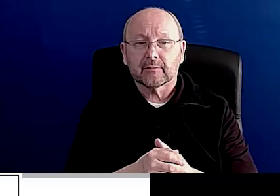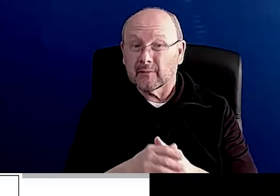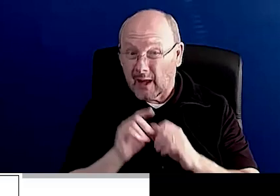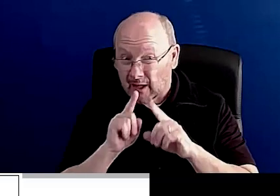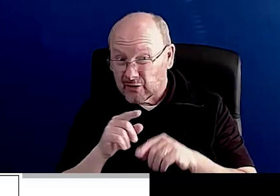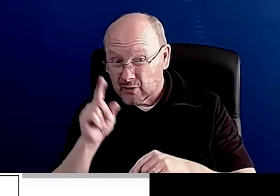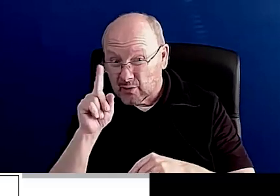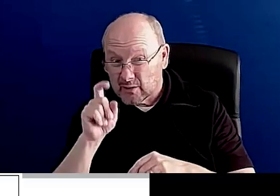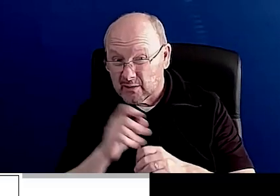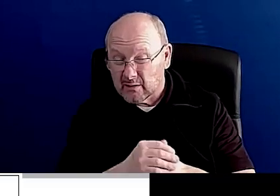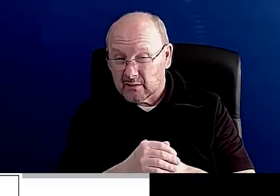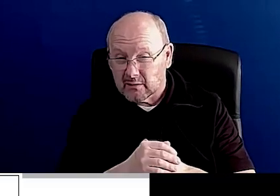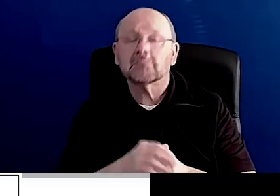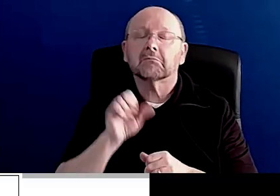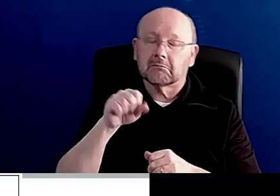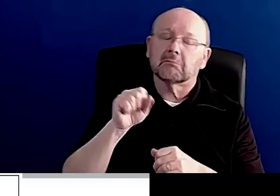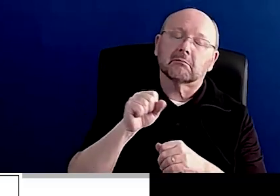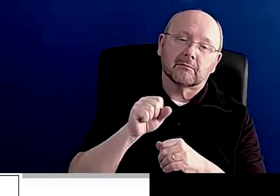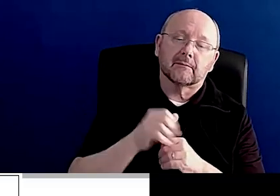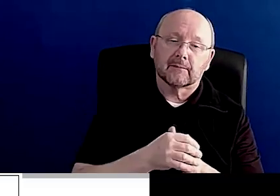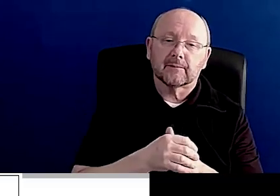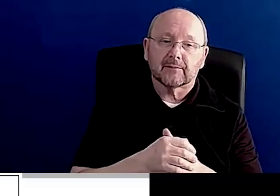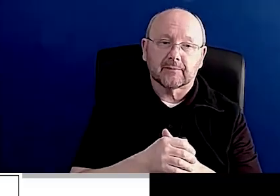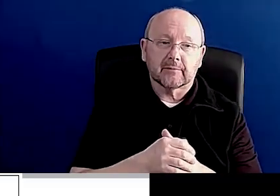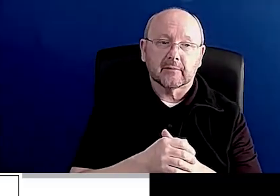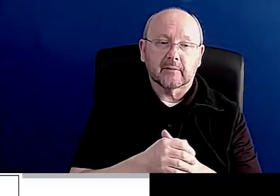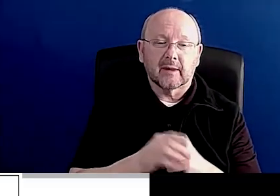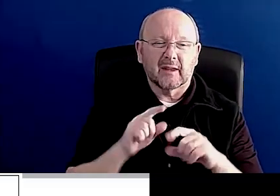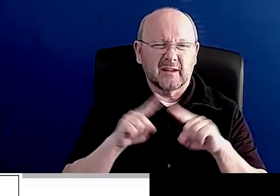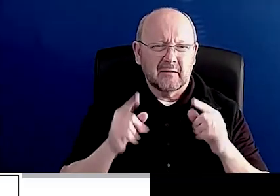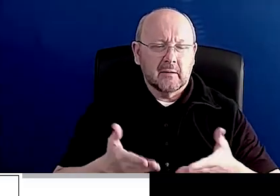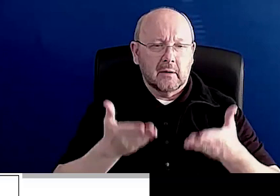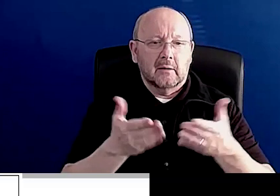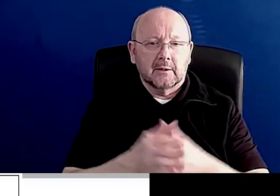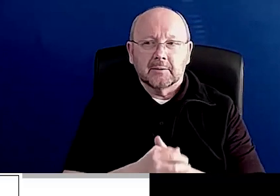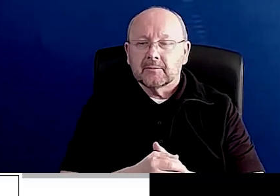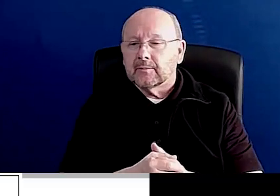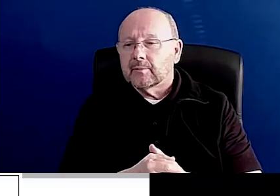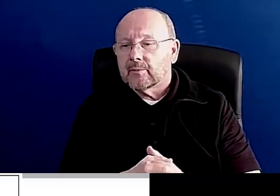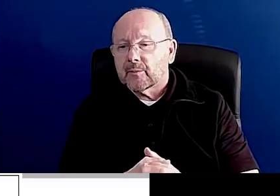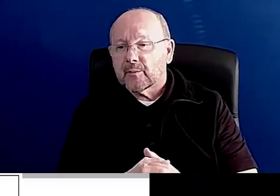question? Yeah. They're different, basically. Yeah. I wasn't sure. Yeah.